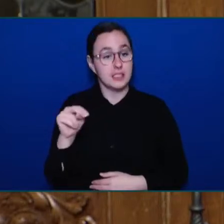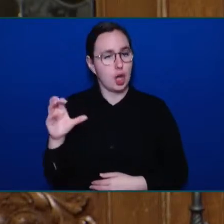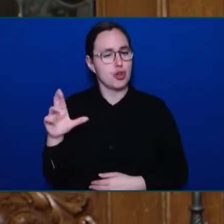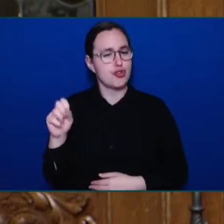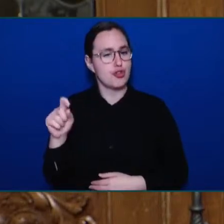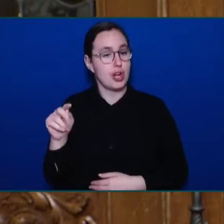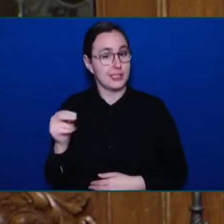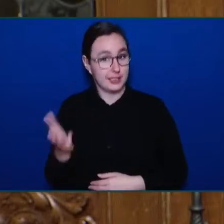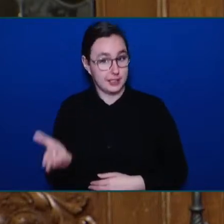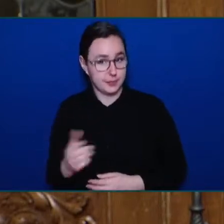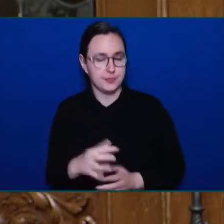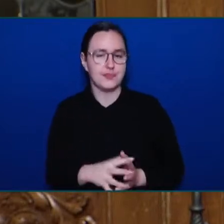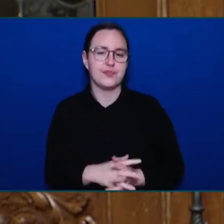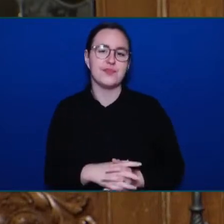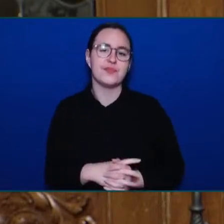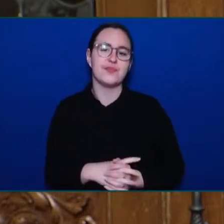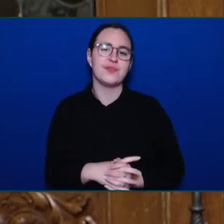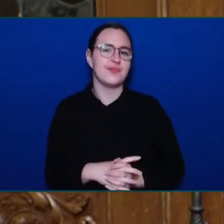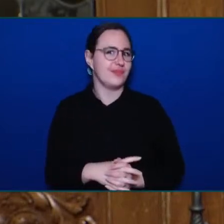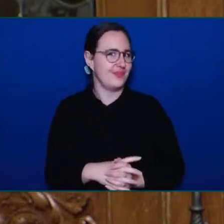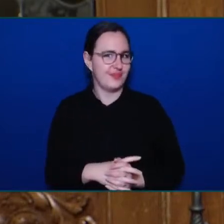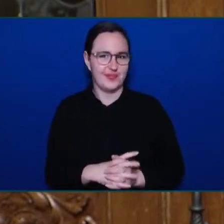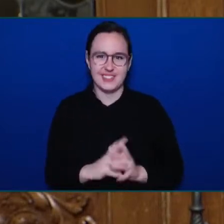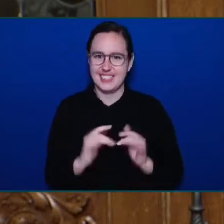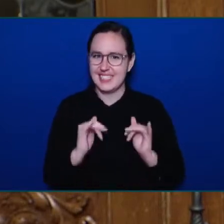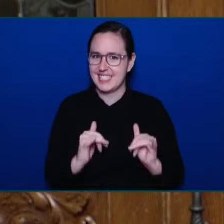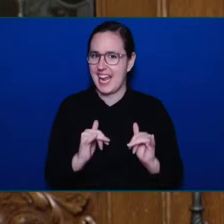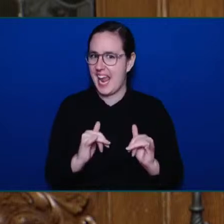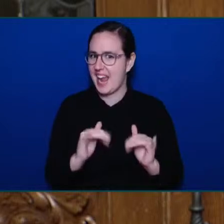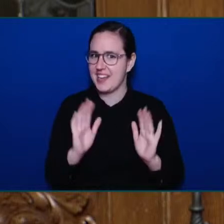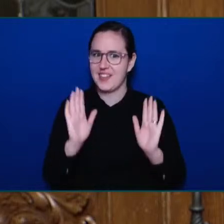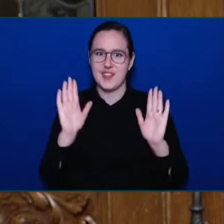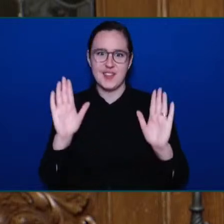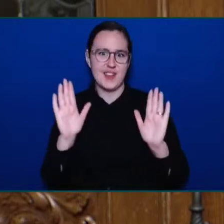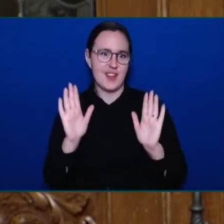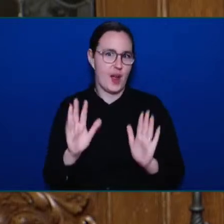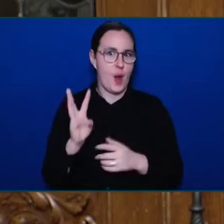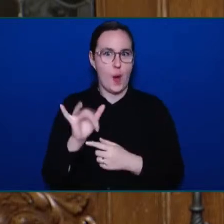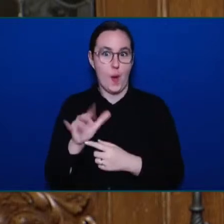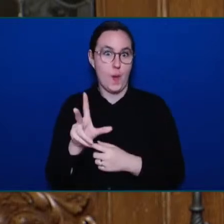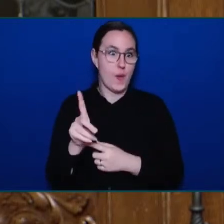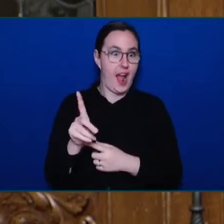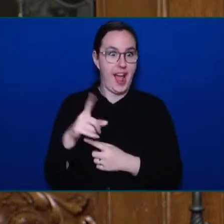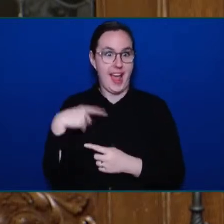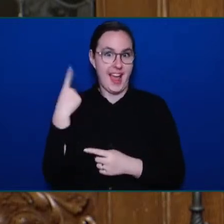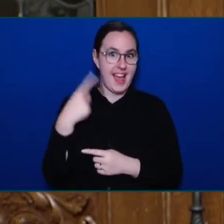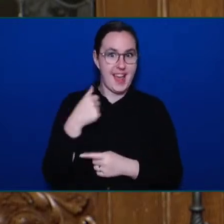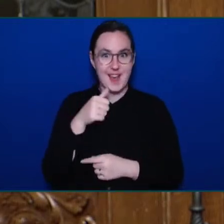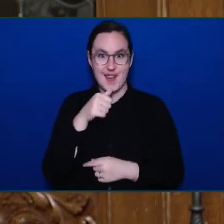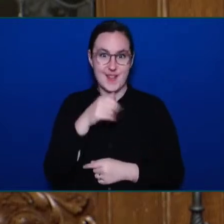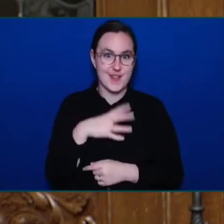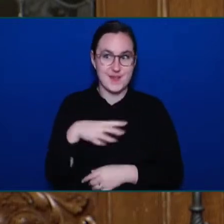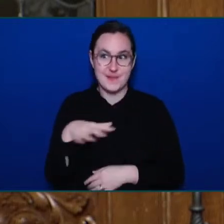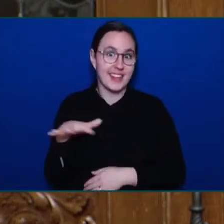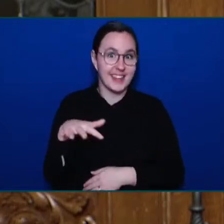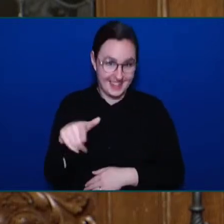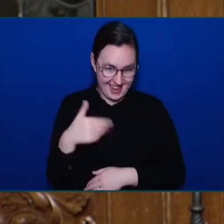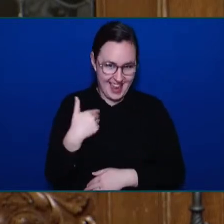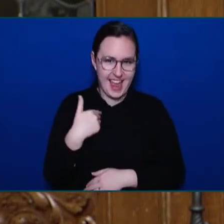wild, crazy ladies here today. I have my 2 CAs, but also my dear friend, Kelly